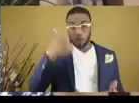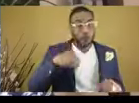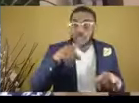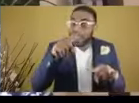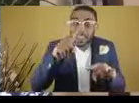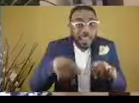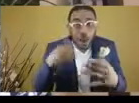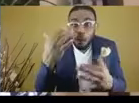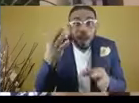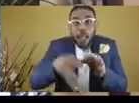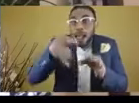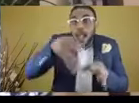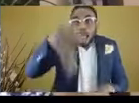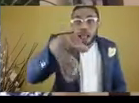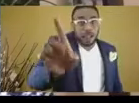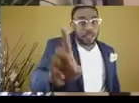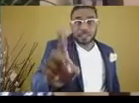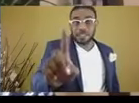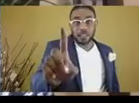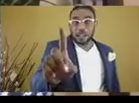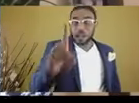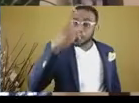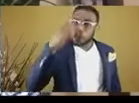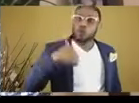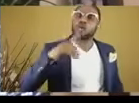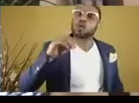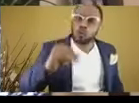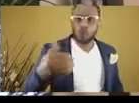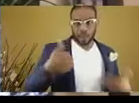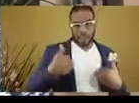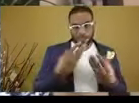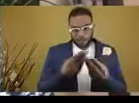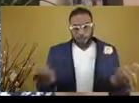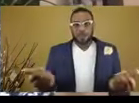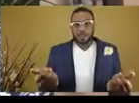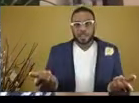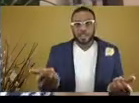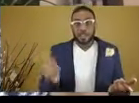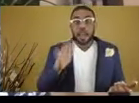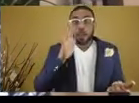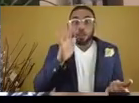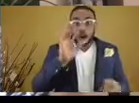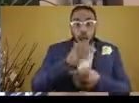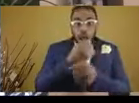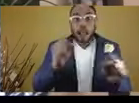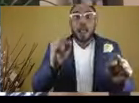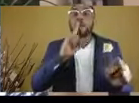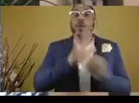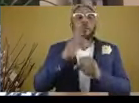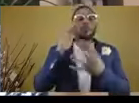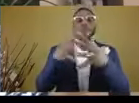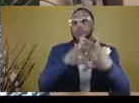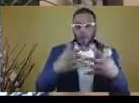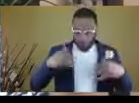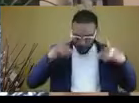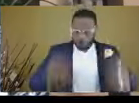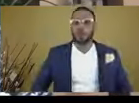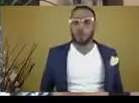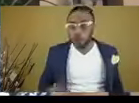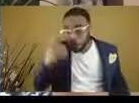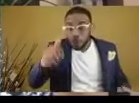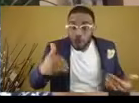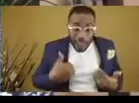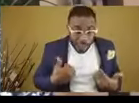wait any longer, because we do have the solutions that will unlock the promise of America, because we have